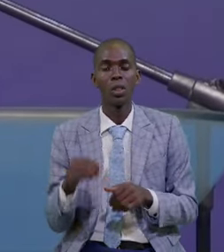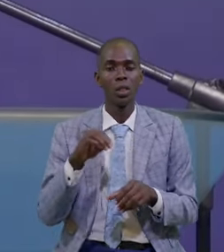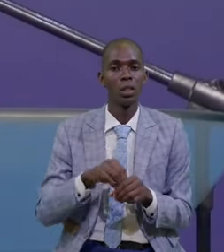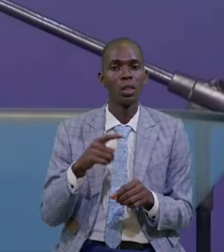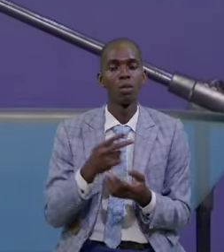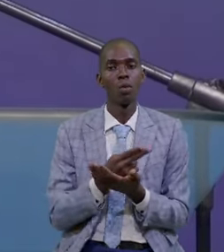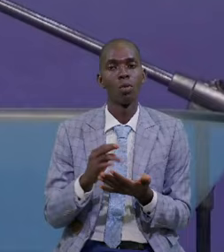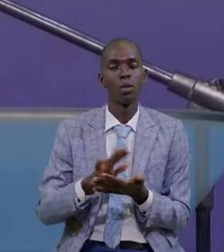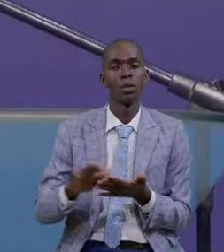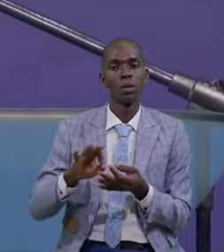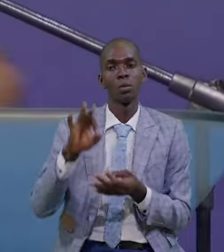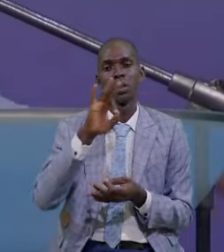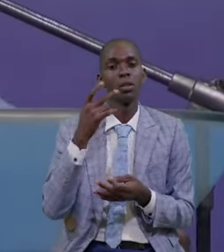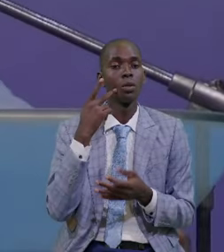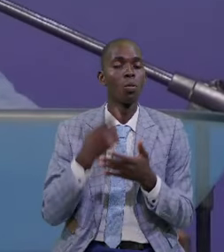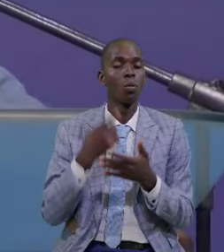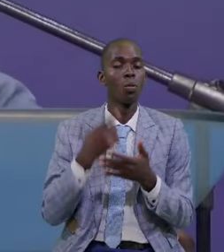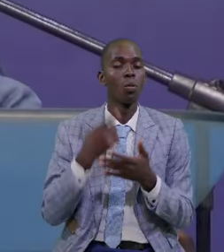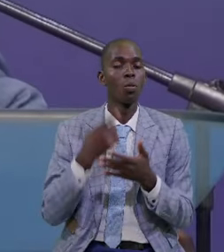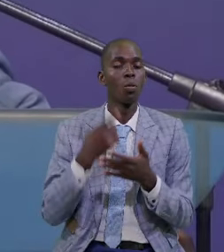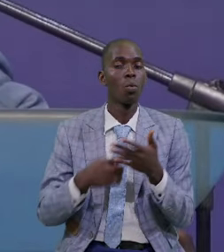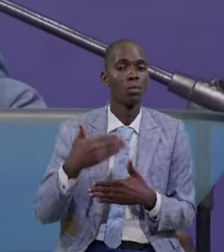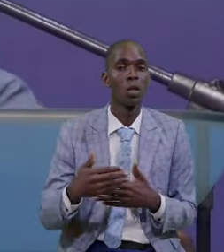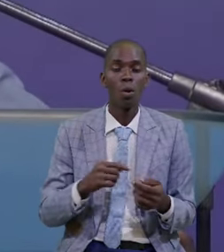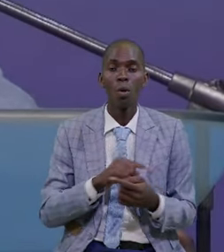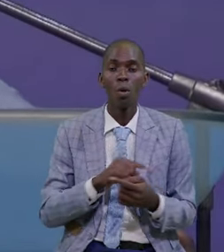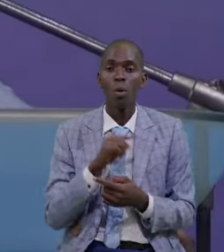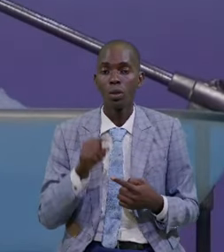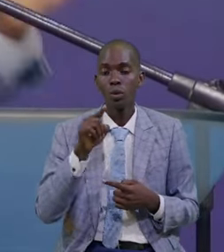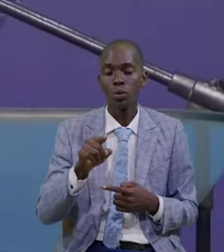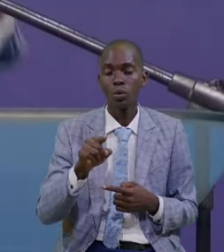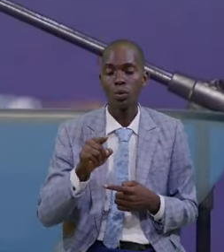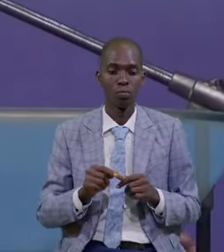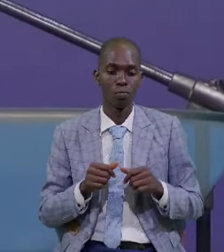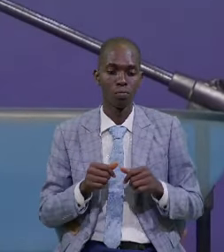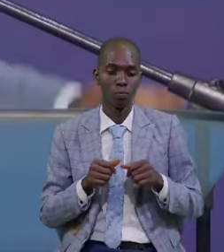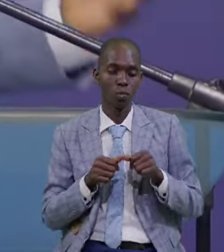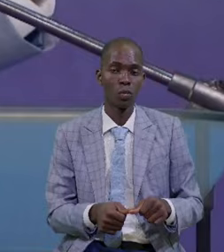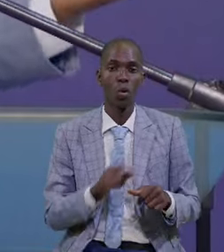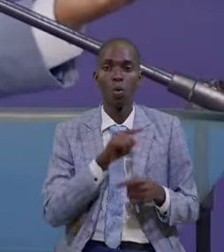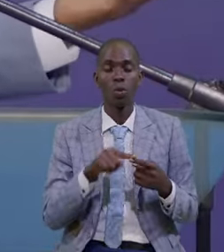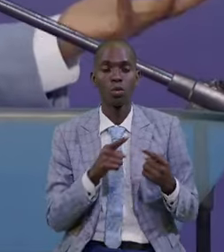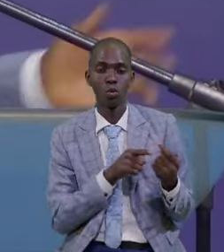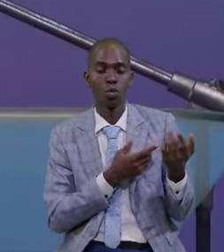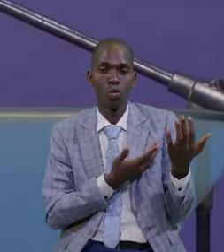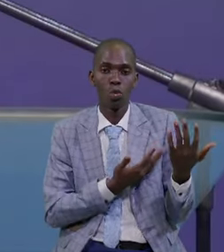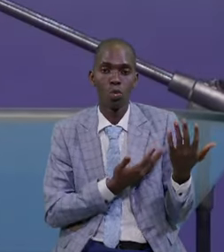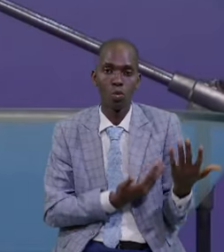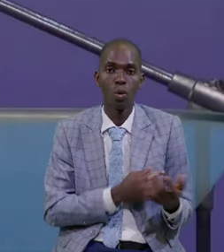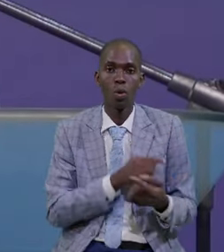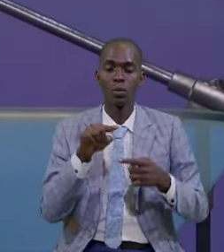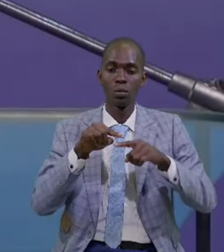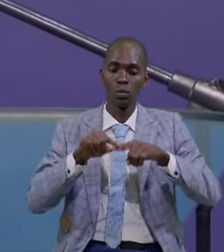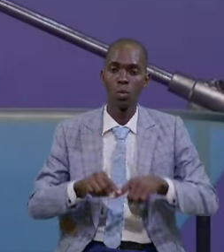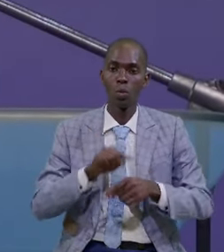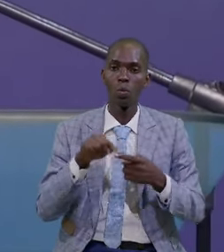Ghost. Look at what happened. When you tarry, when you wait, when you ask